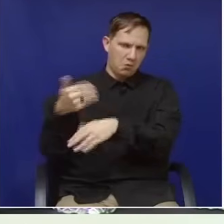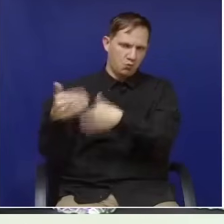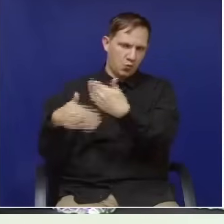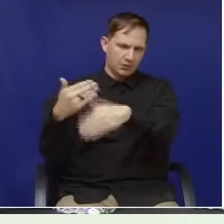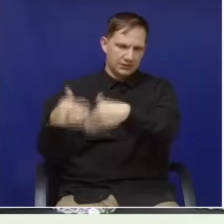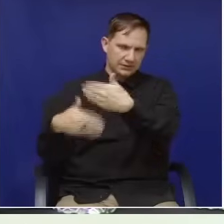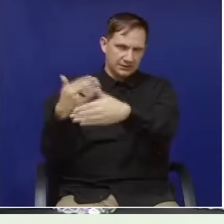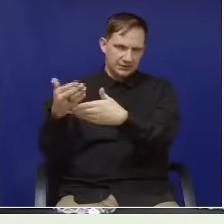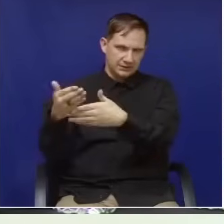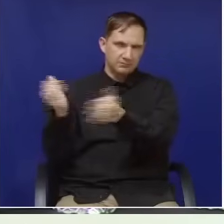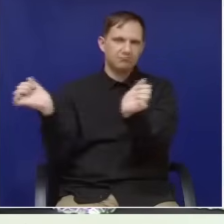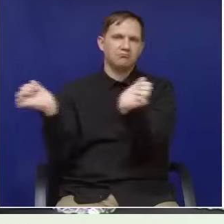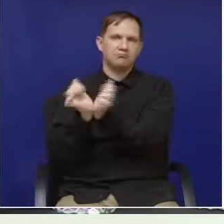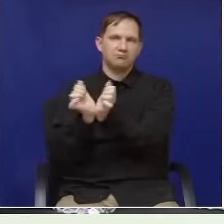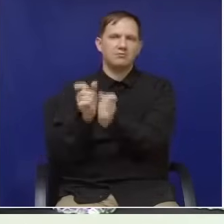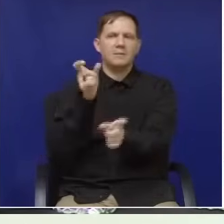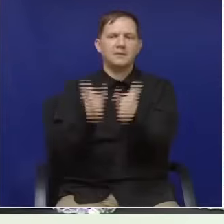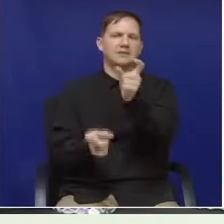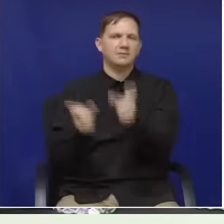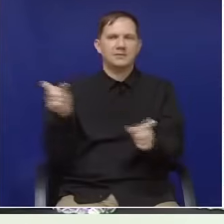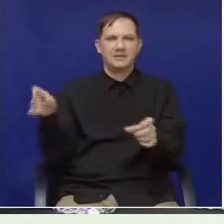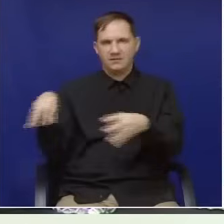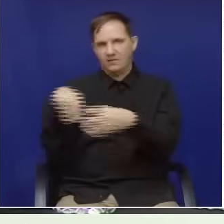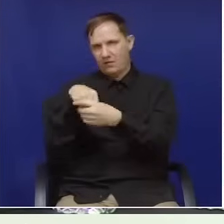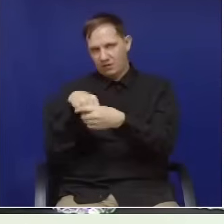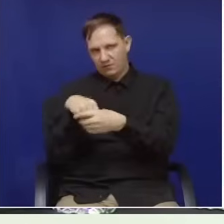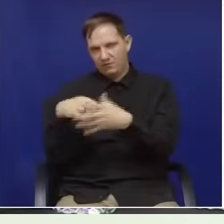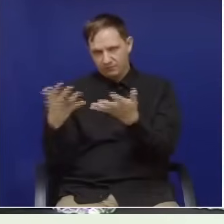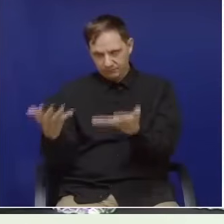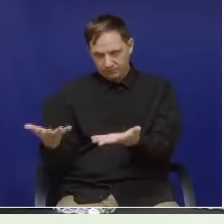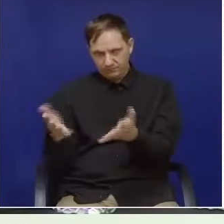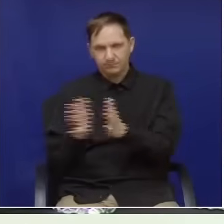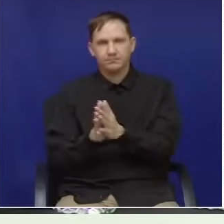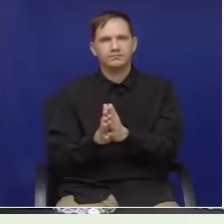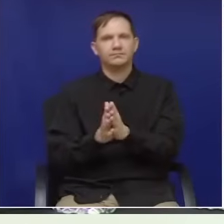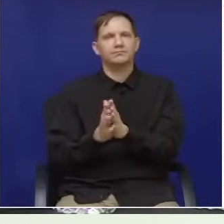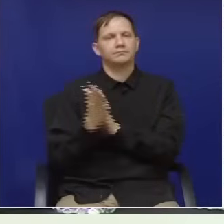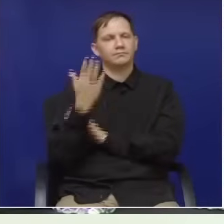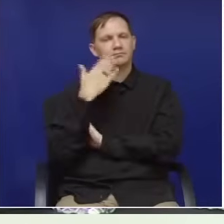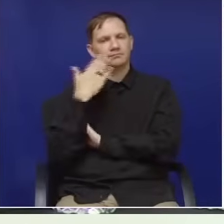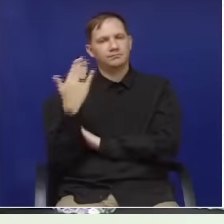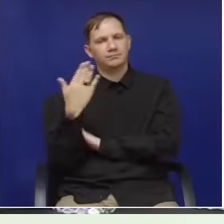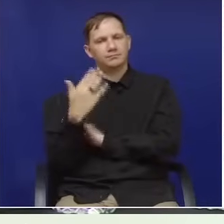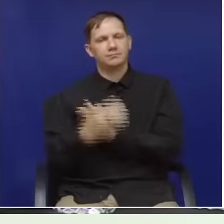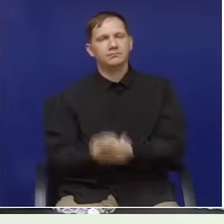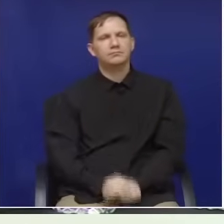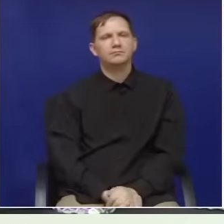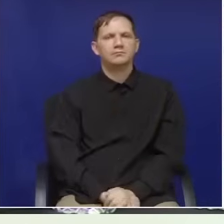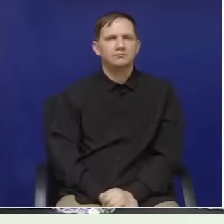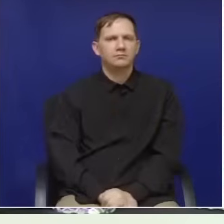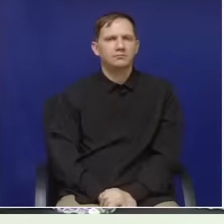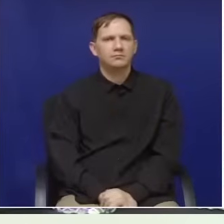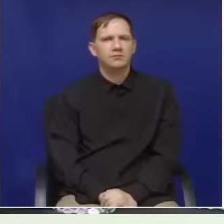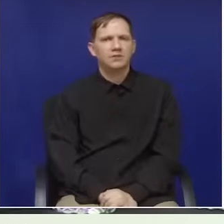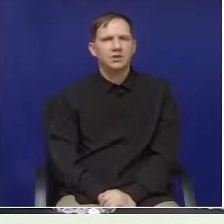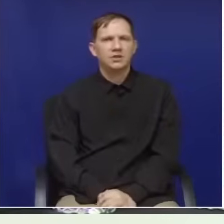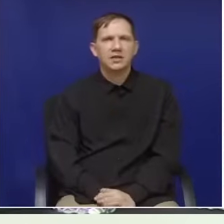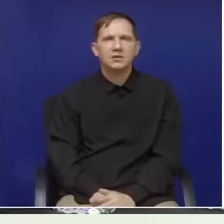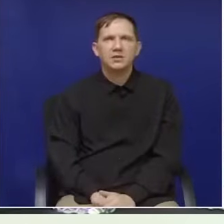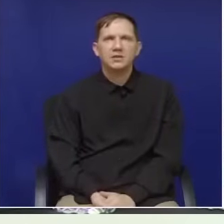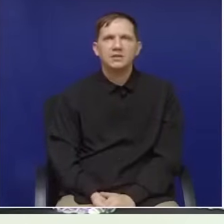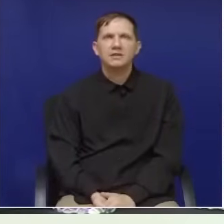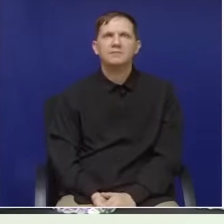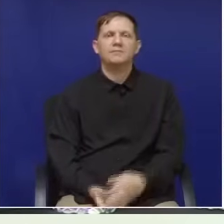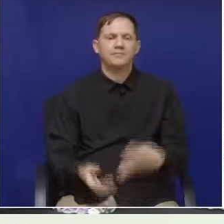led to the arrest of those who were involved in that process. Thank you, Honorable Speaker. Thank you. The